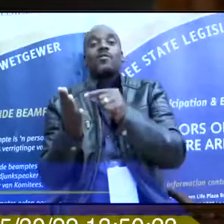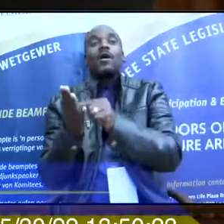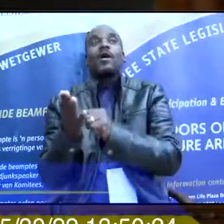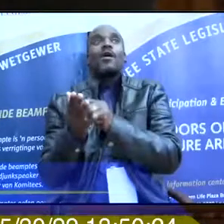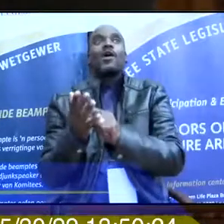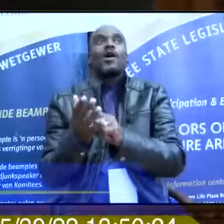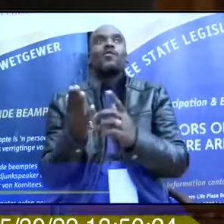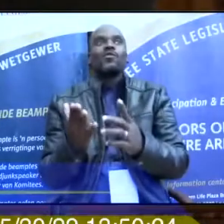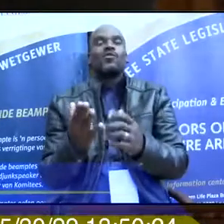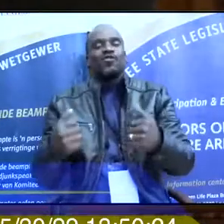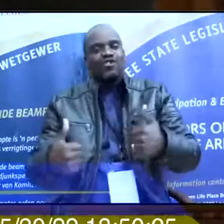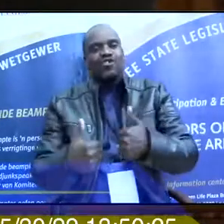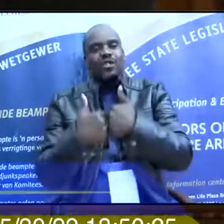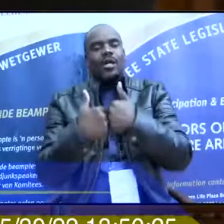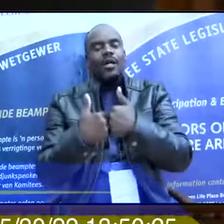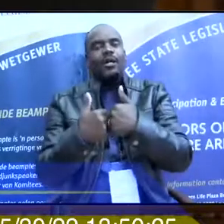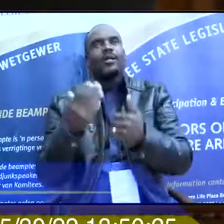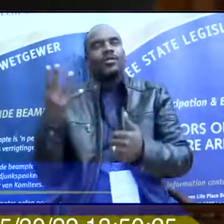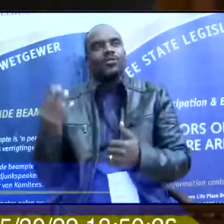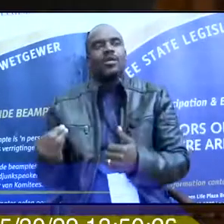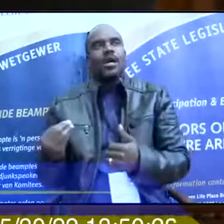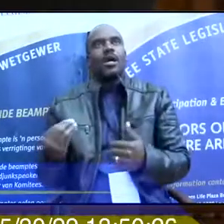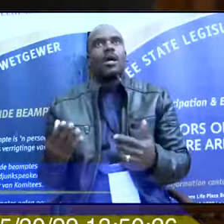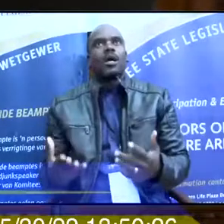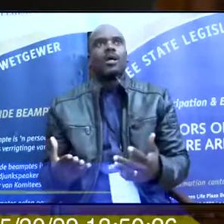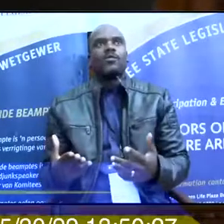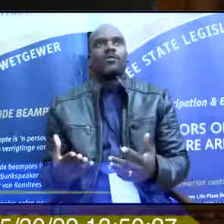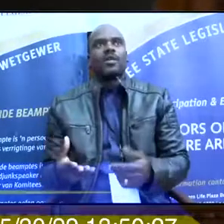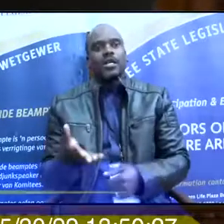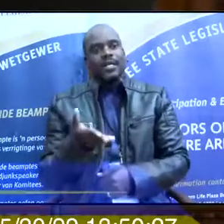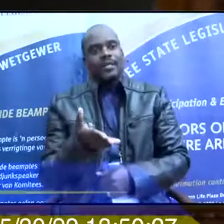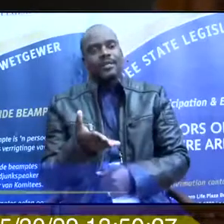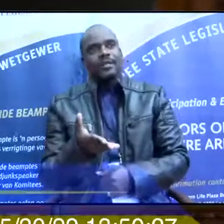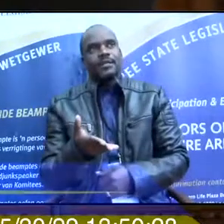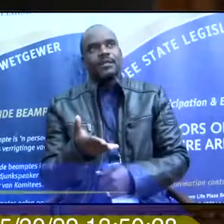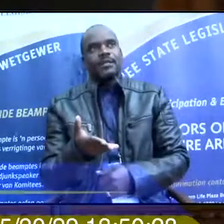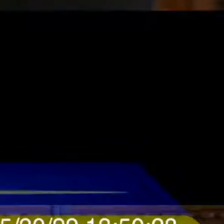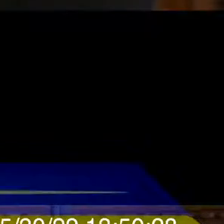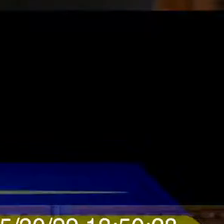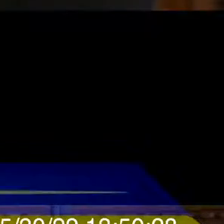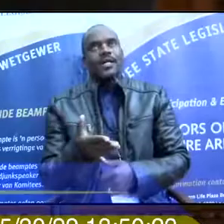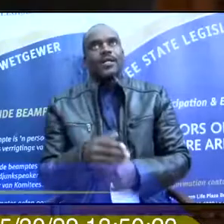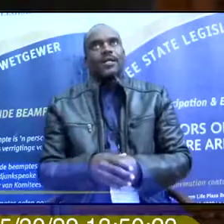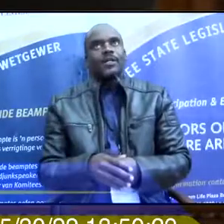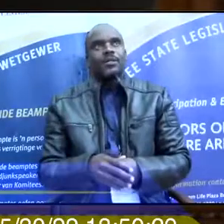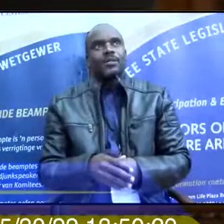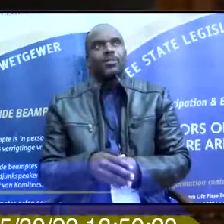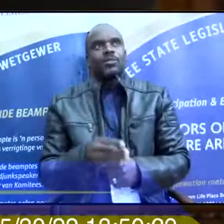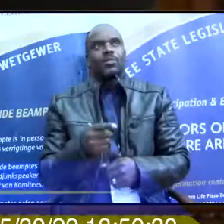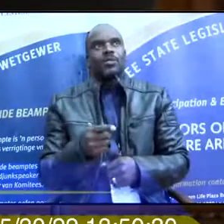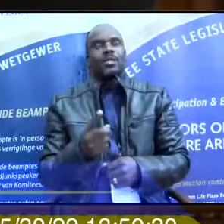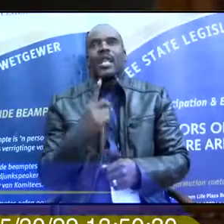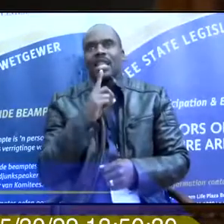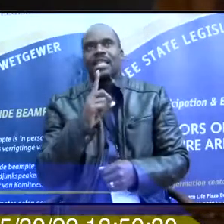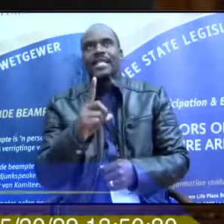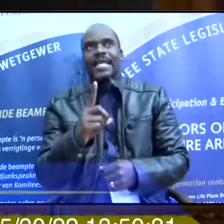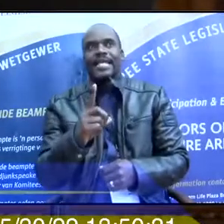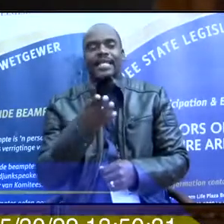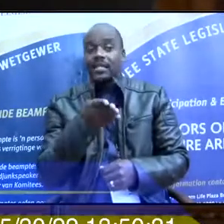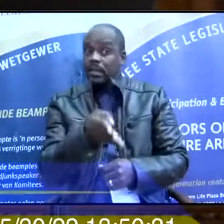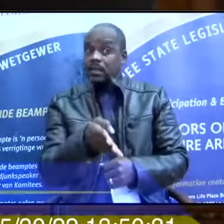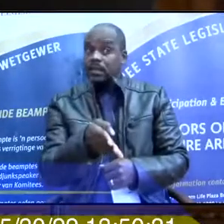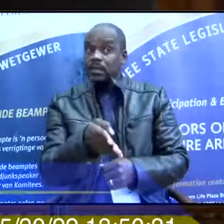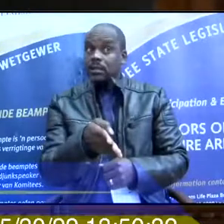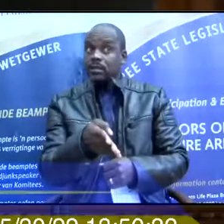were confront were confronted with and as such is the matter that we want to bring to the attention to say this is